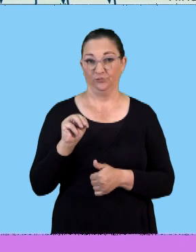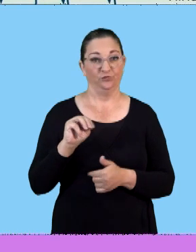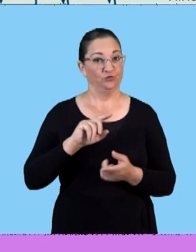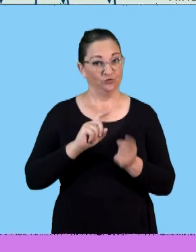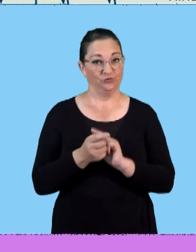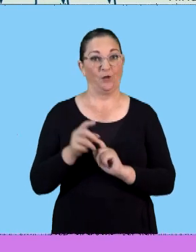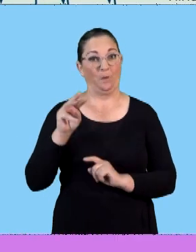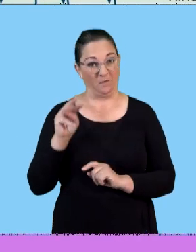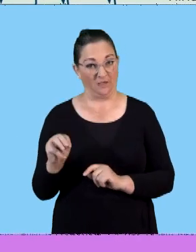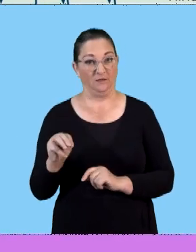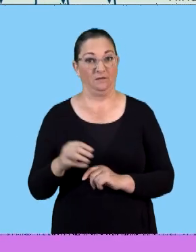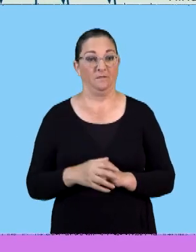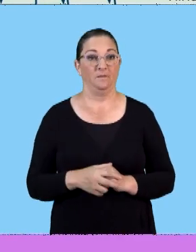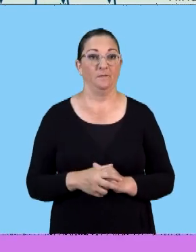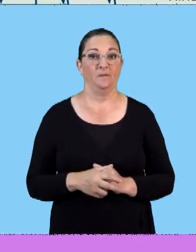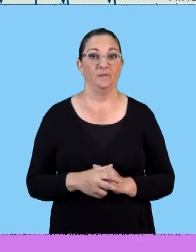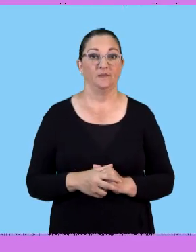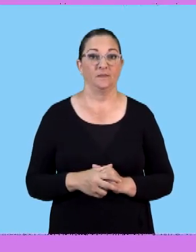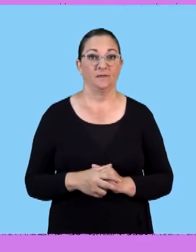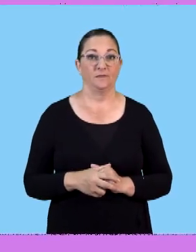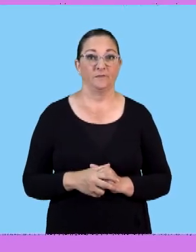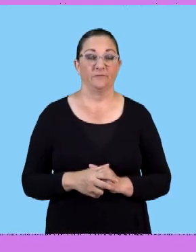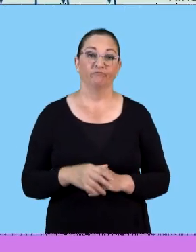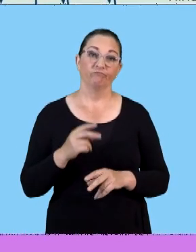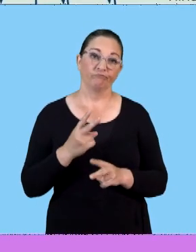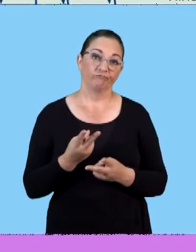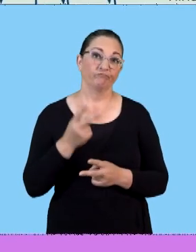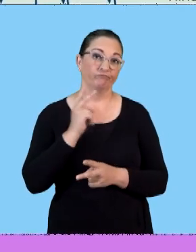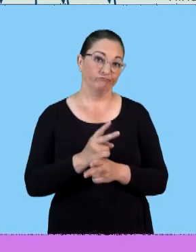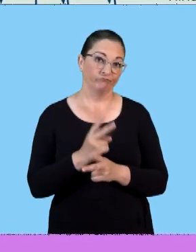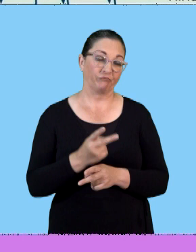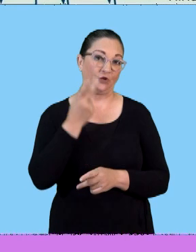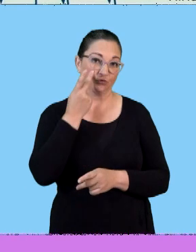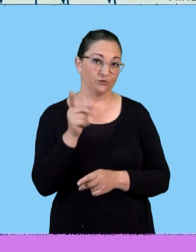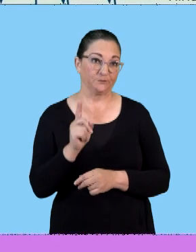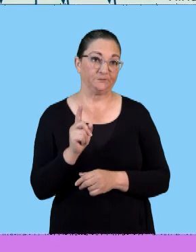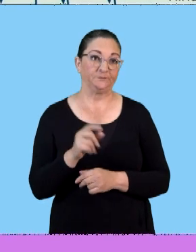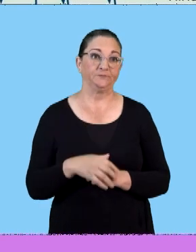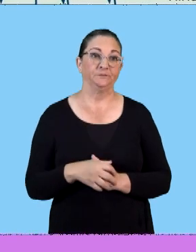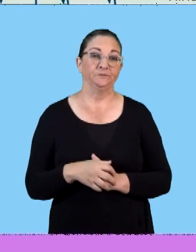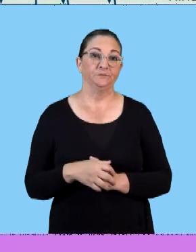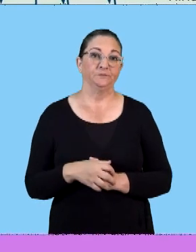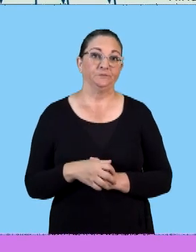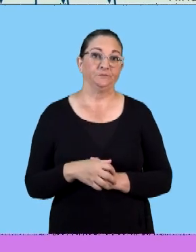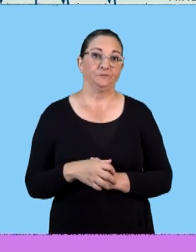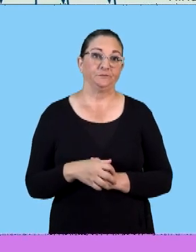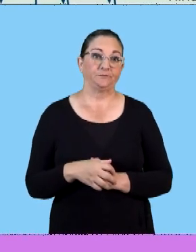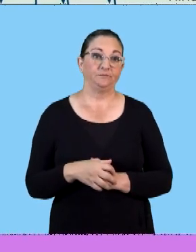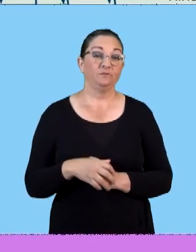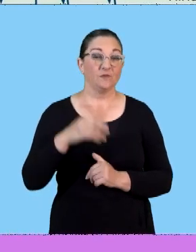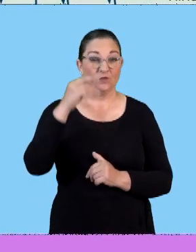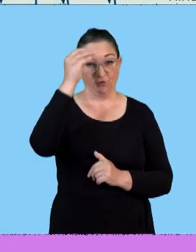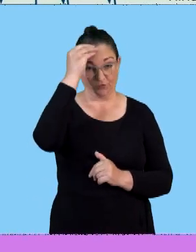millimeters in this case to meters. Okay, so again, looking at this, we are saying then, we can